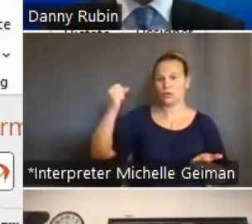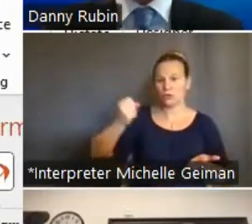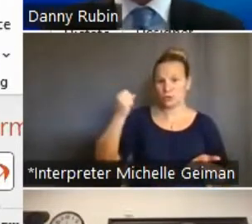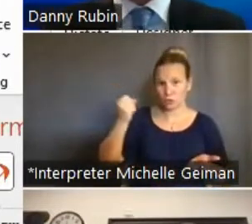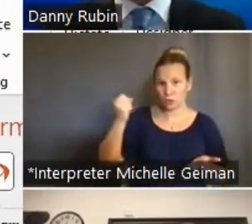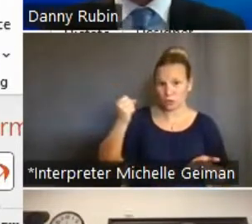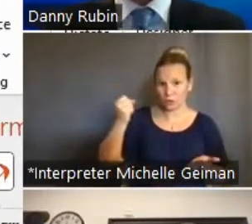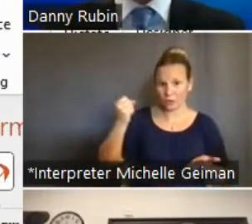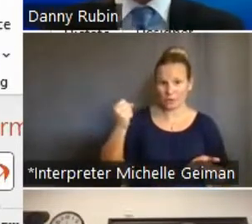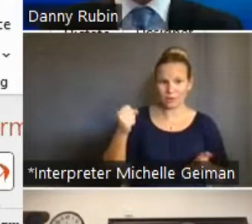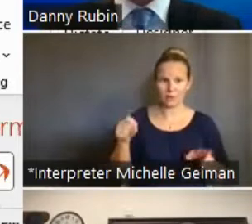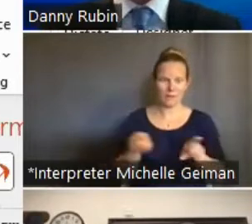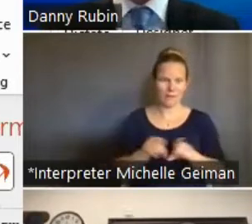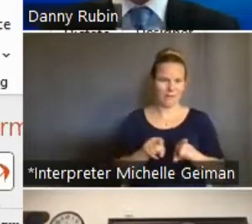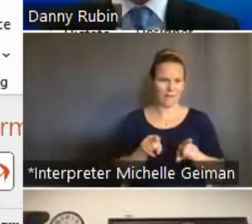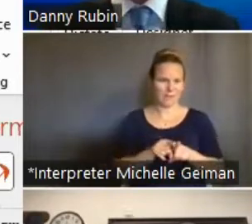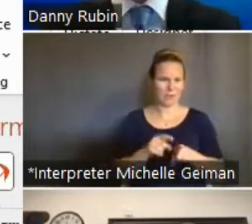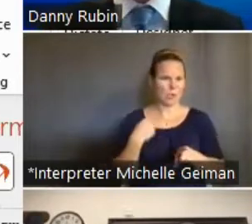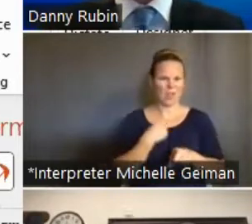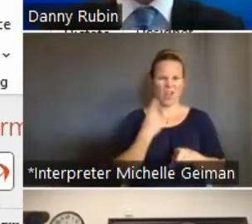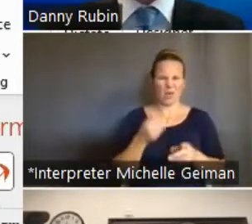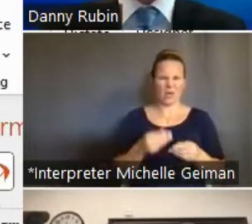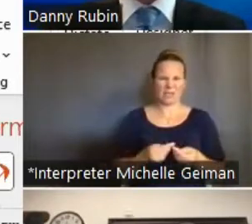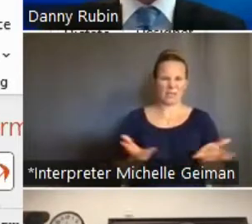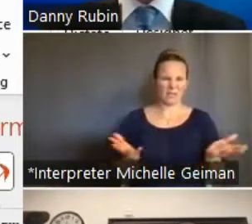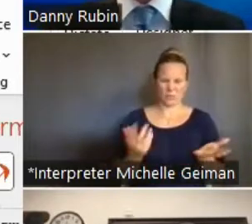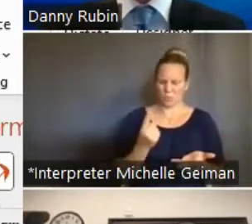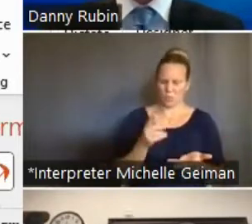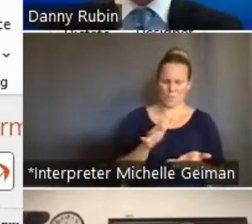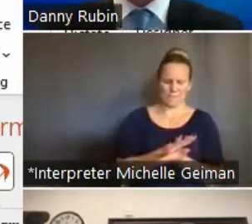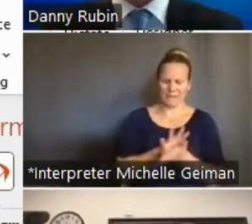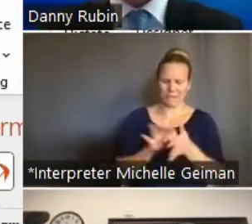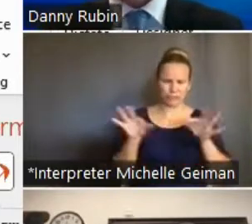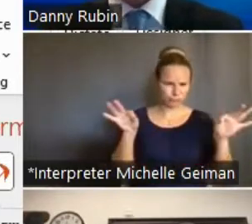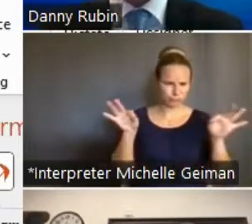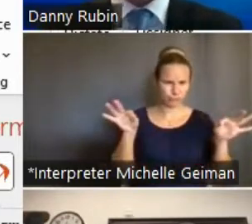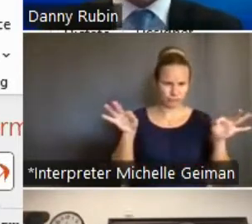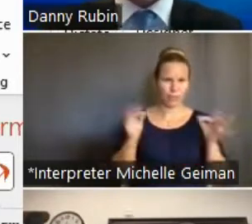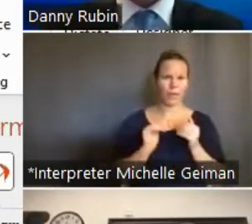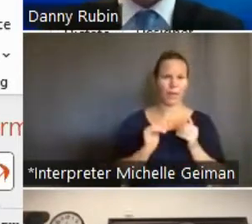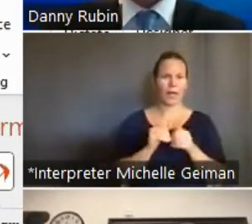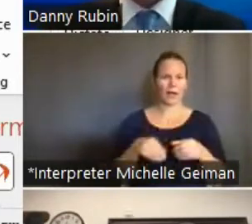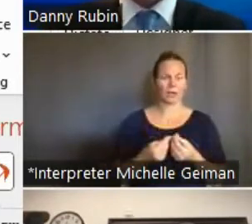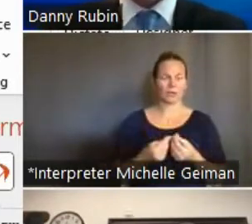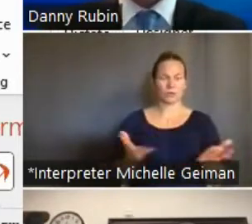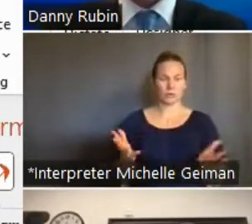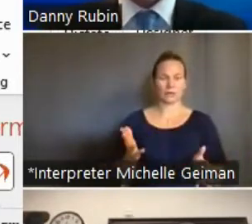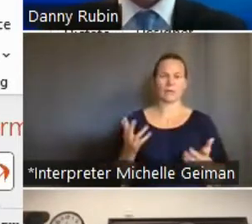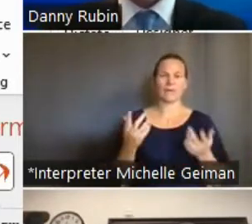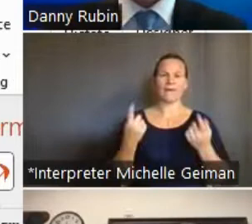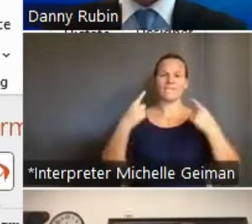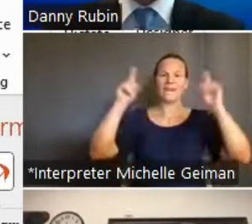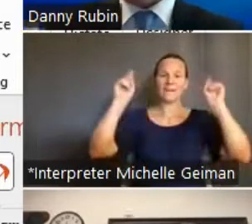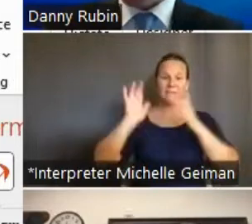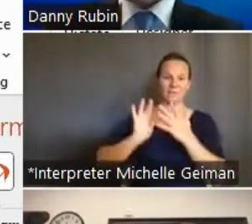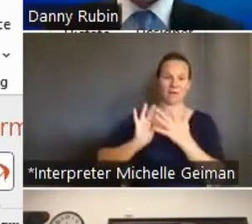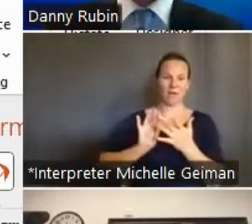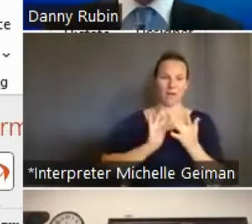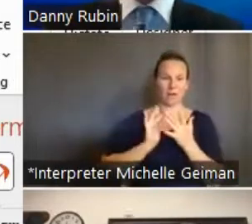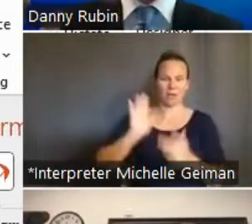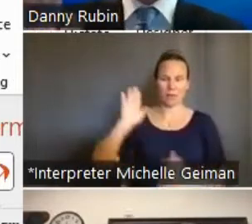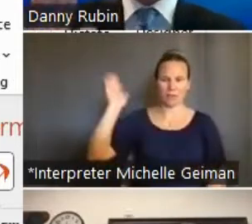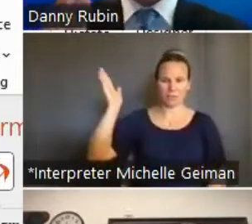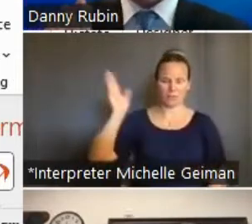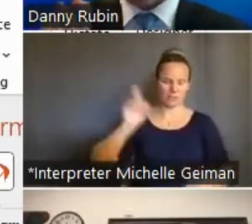always give this out too. It's a great little one-page resource on how to give effective online presentations, how to